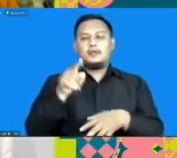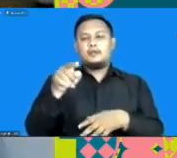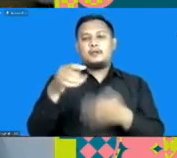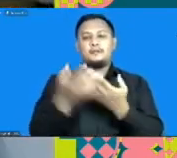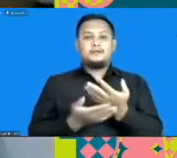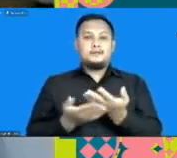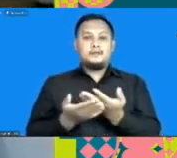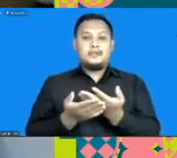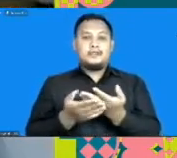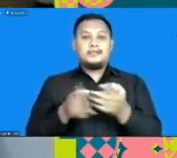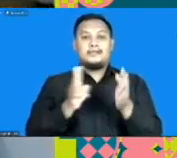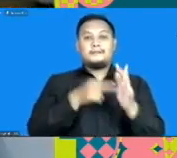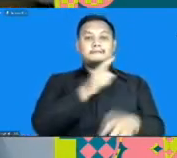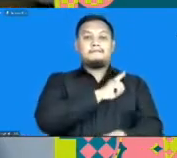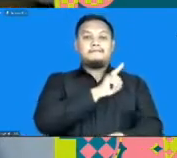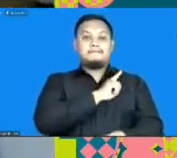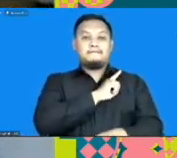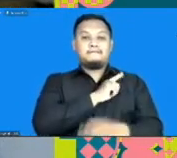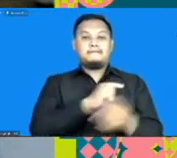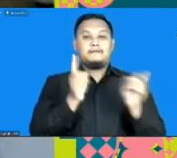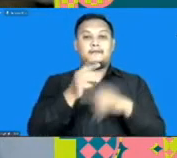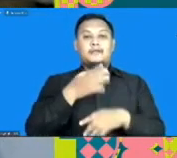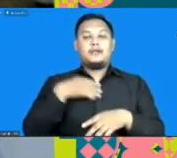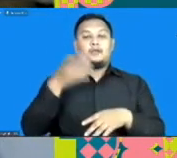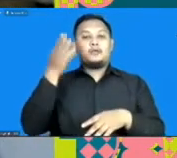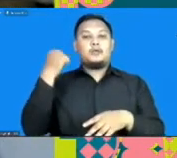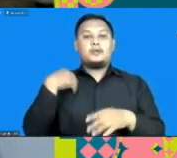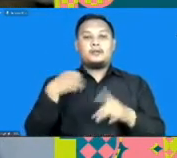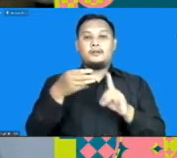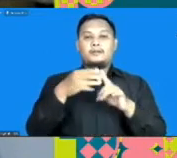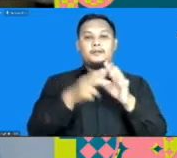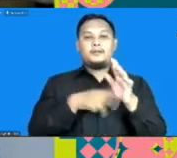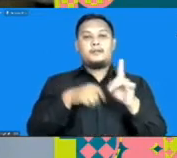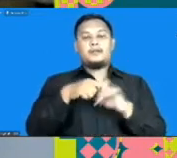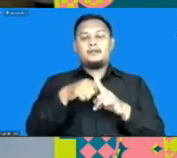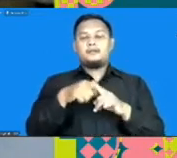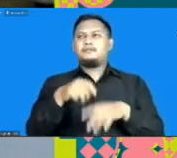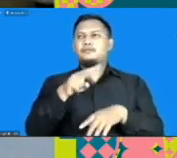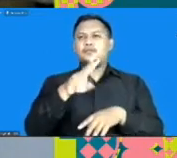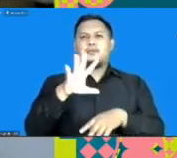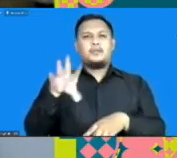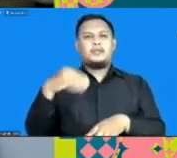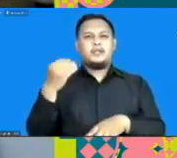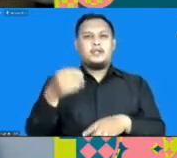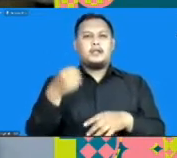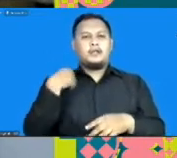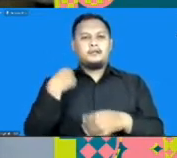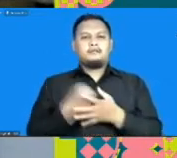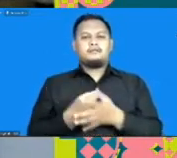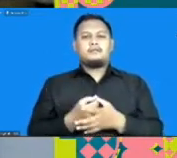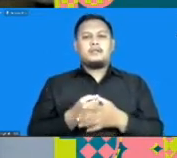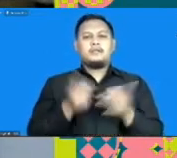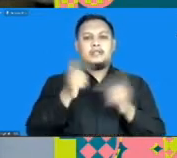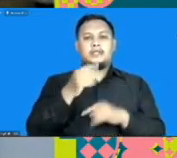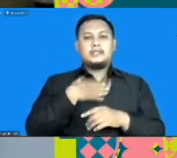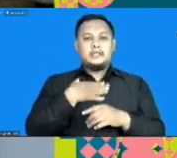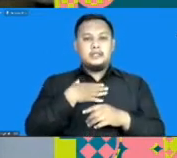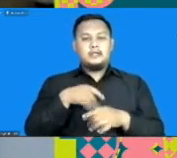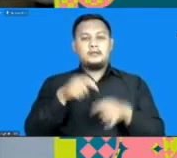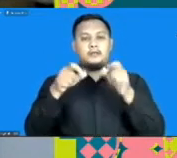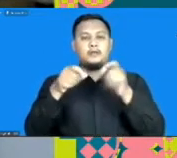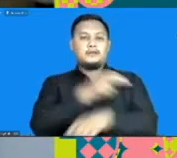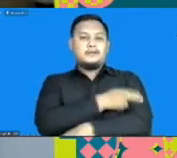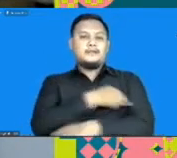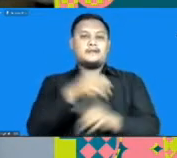as a banker for 25 years. Yes, so and also as a consultant, I think. Yeah, as a consultant. So, yes. so as a banker, you found a lot of moral dilemma also, right? When yes. you